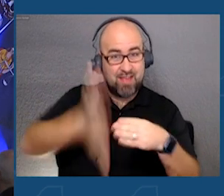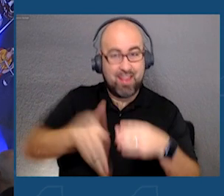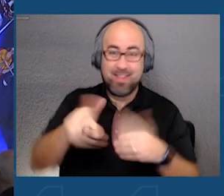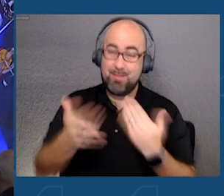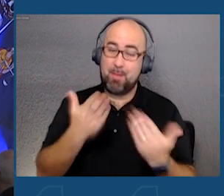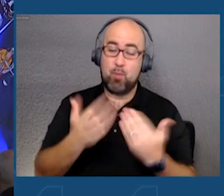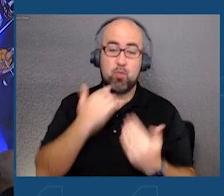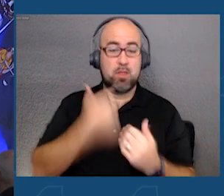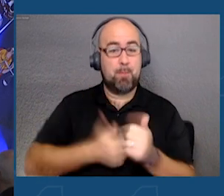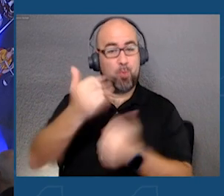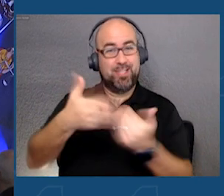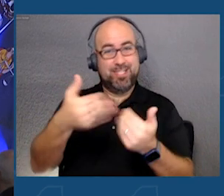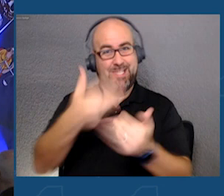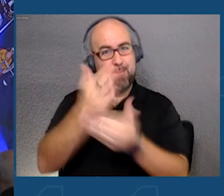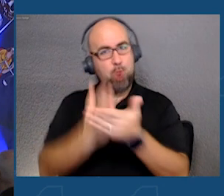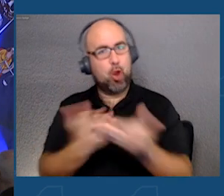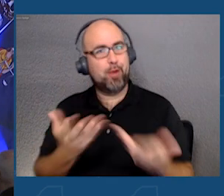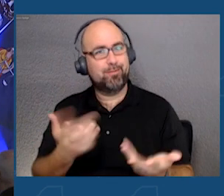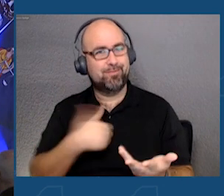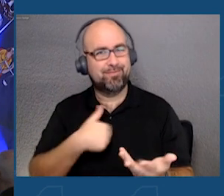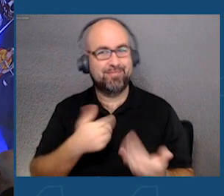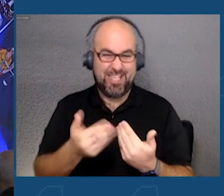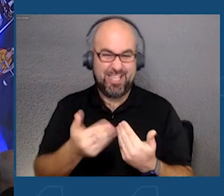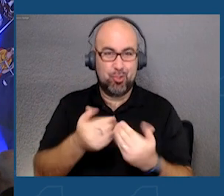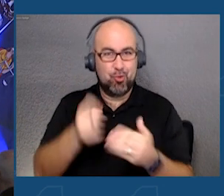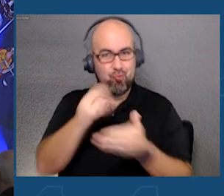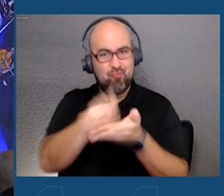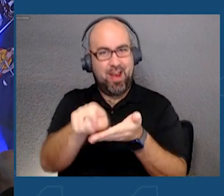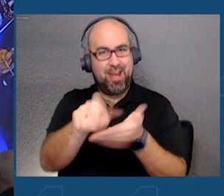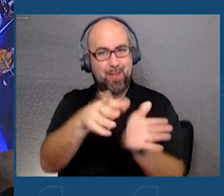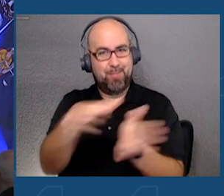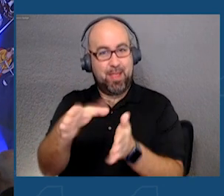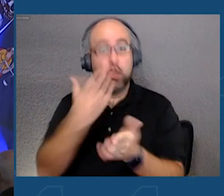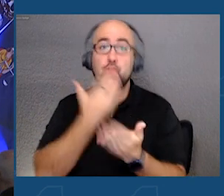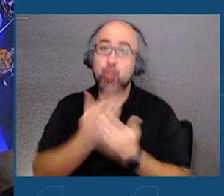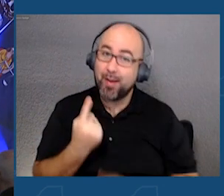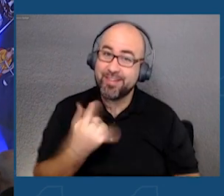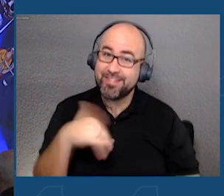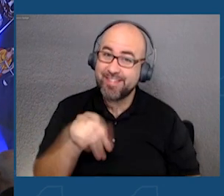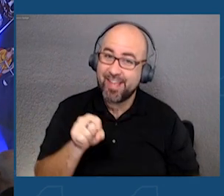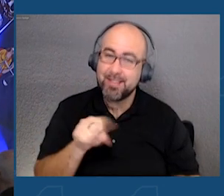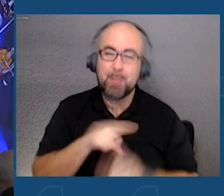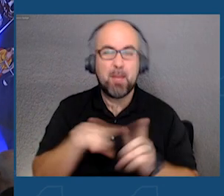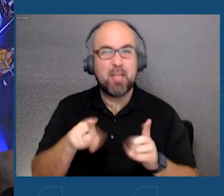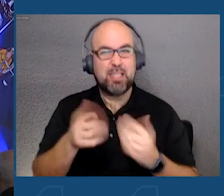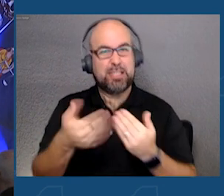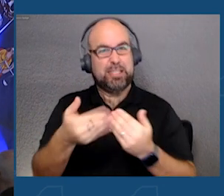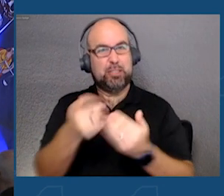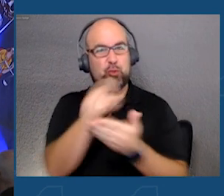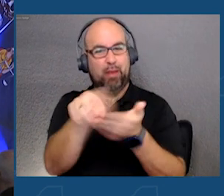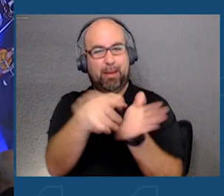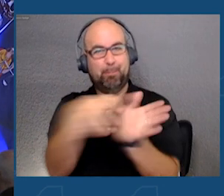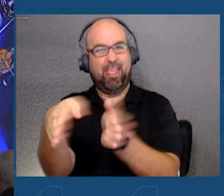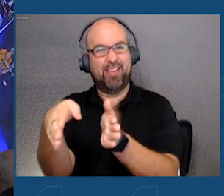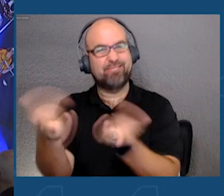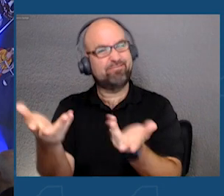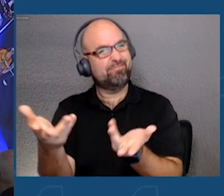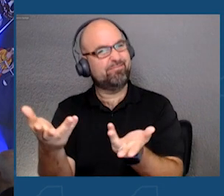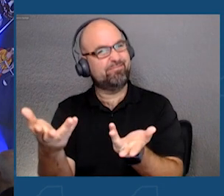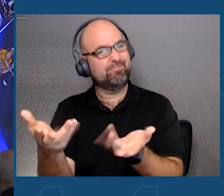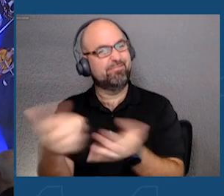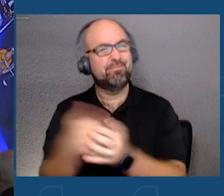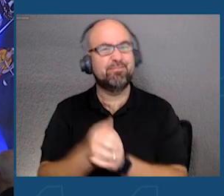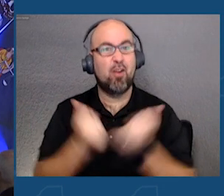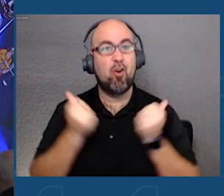Like you say, it's pretty easy to write a plan. This is a good one, but relatively easy to write a plan. I know that all of the panelists are all committed